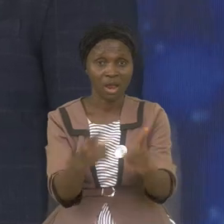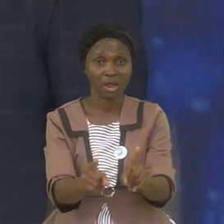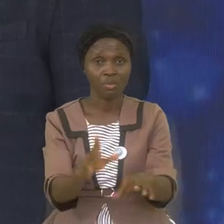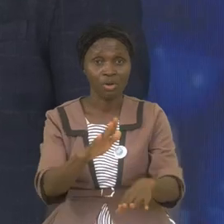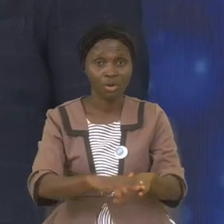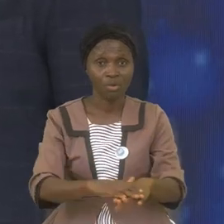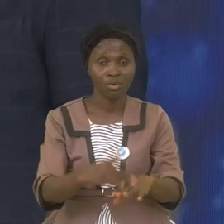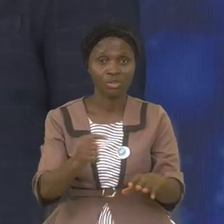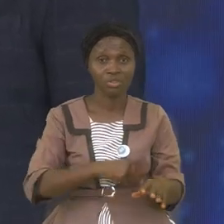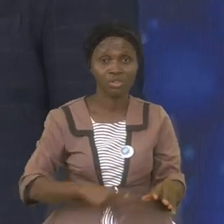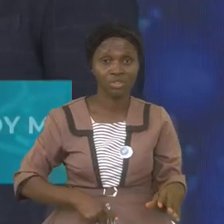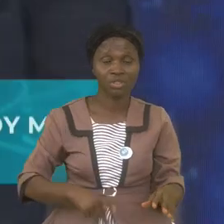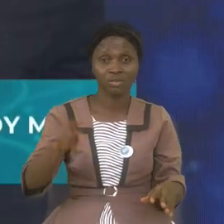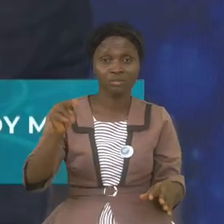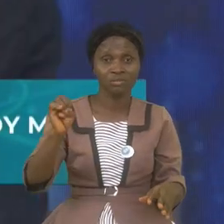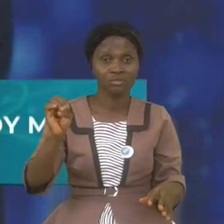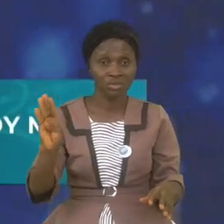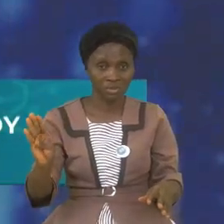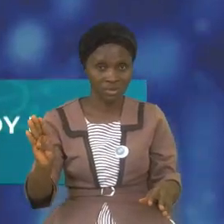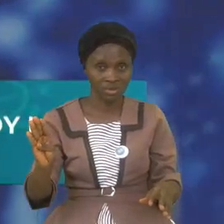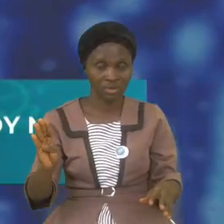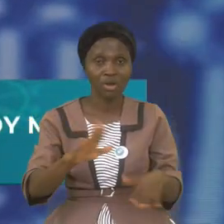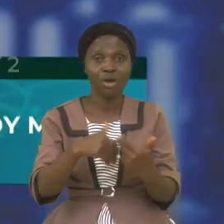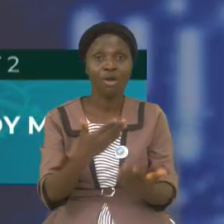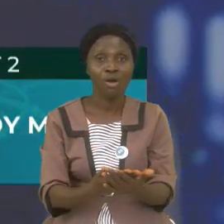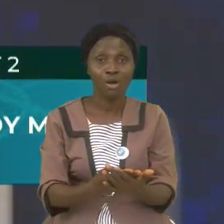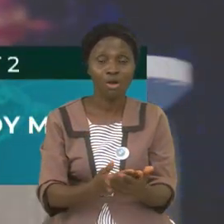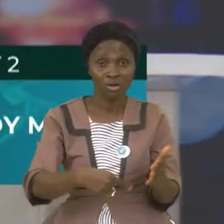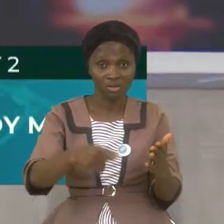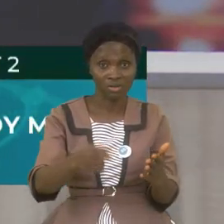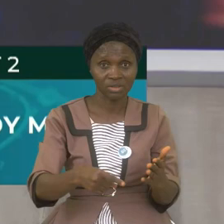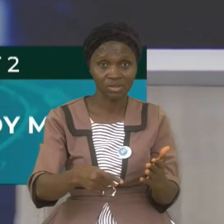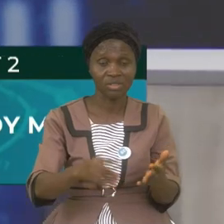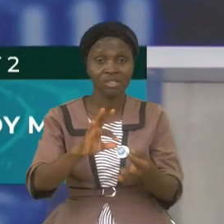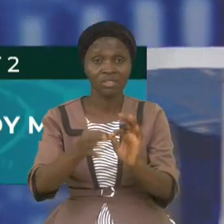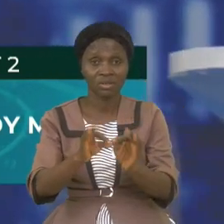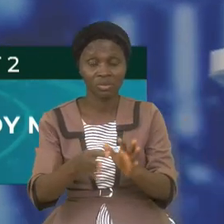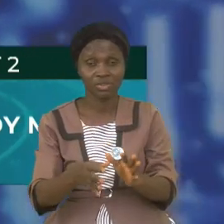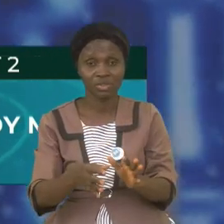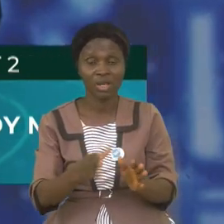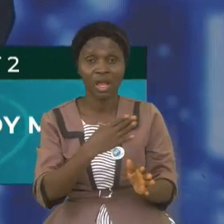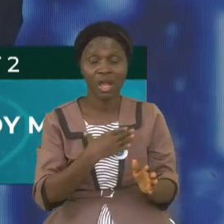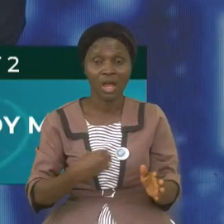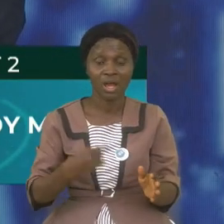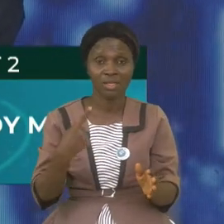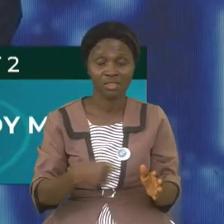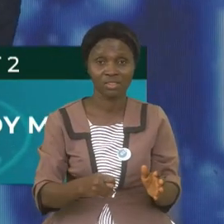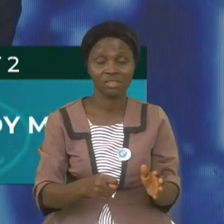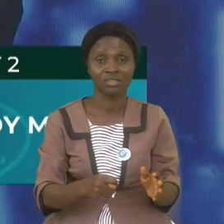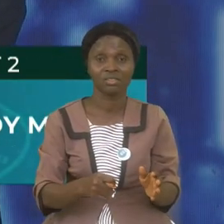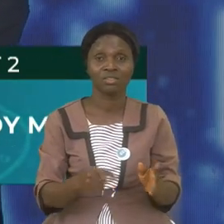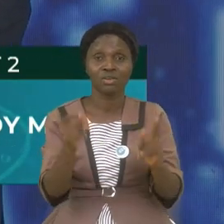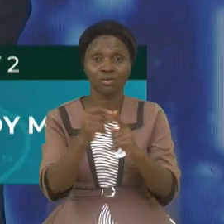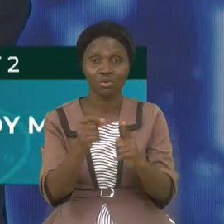the king Nebuchadnezzar. All this interpretation and application to